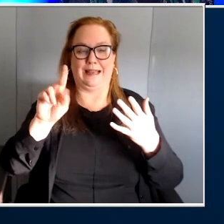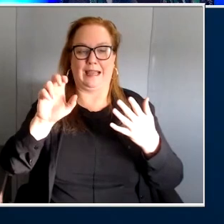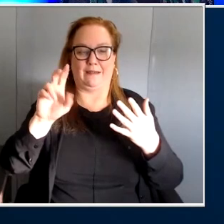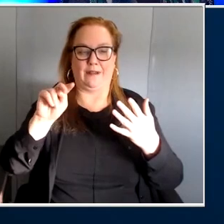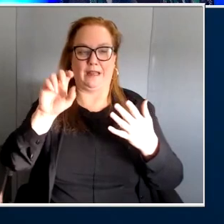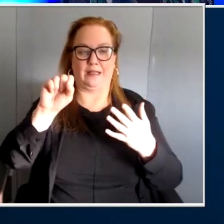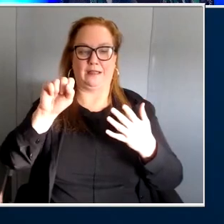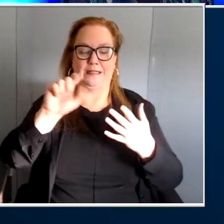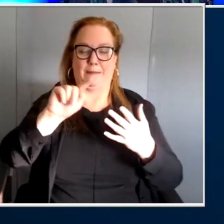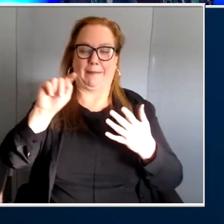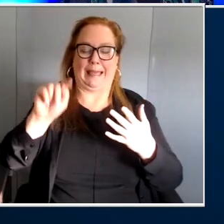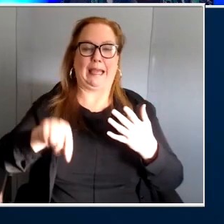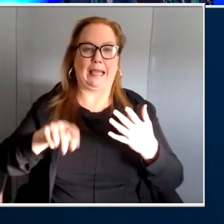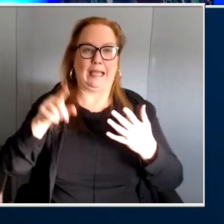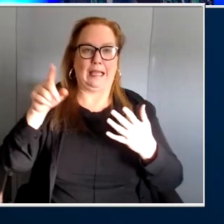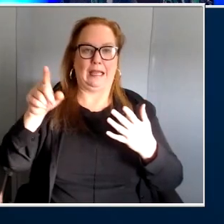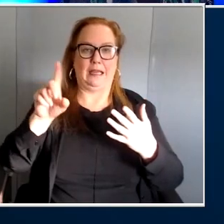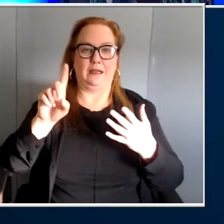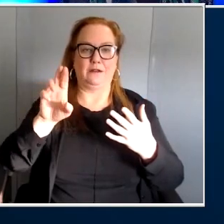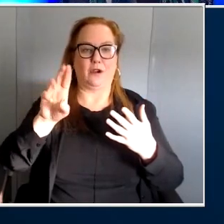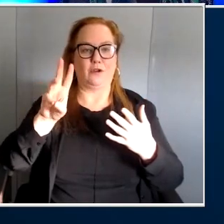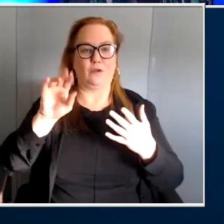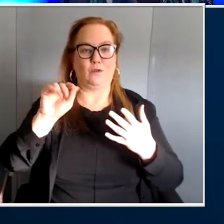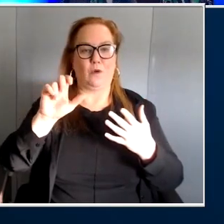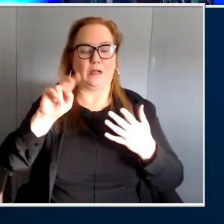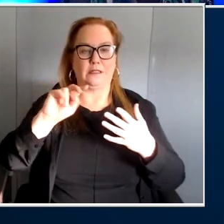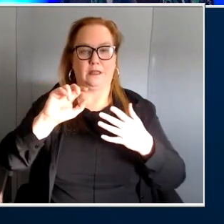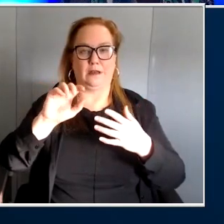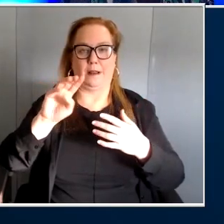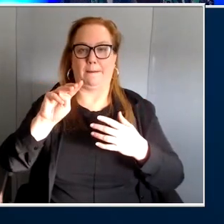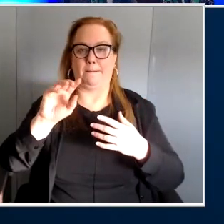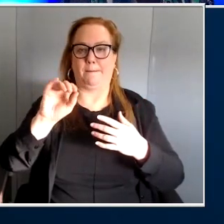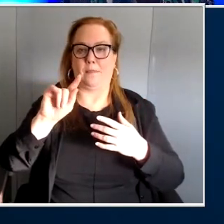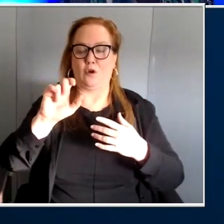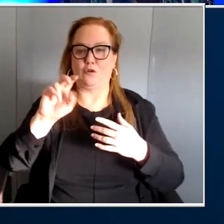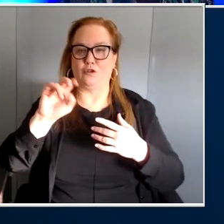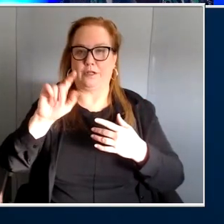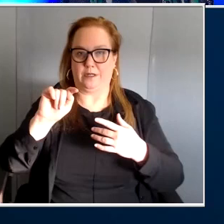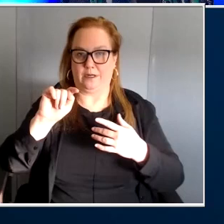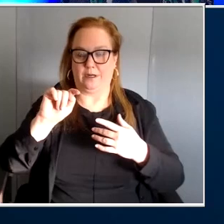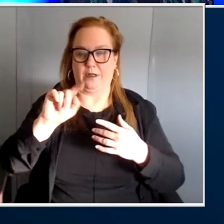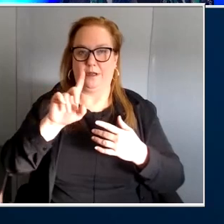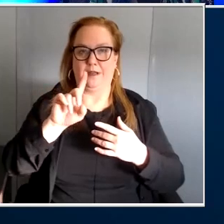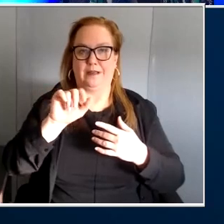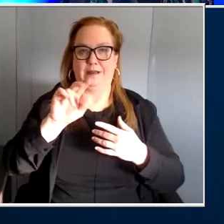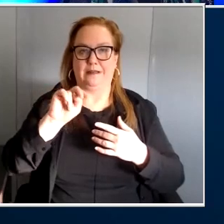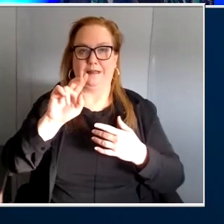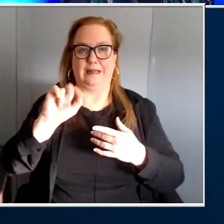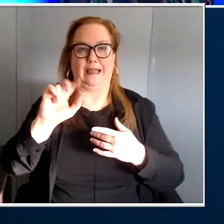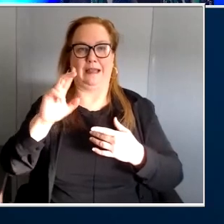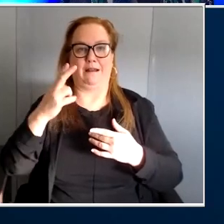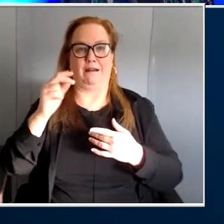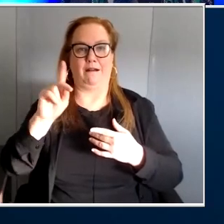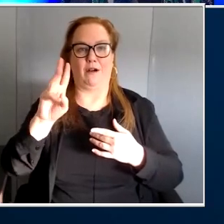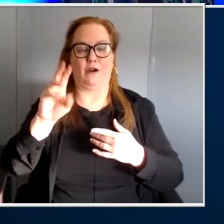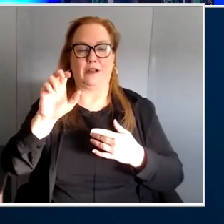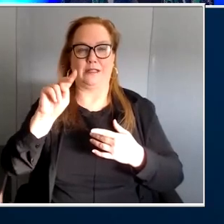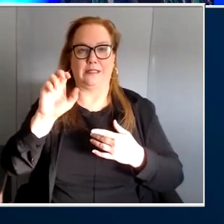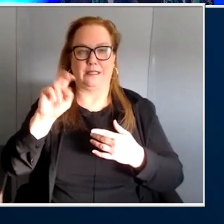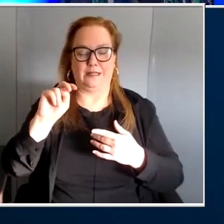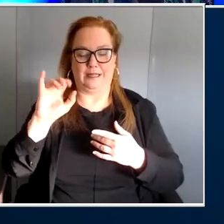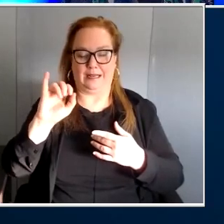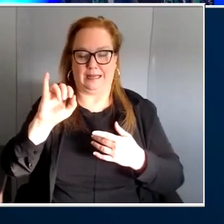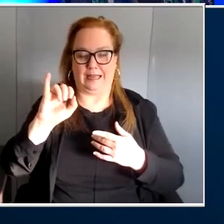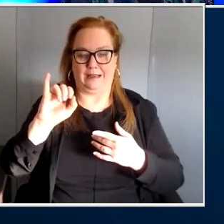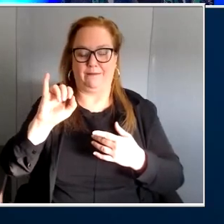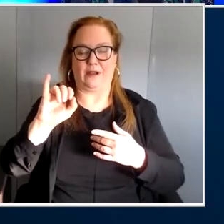Vale Health, Dr. Richard Watson, the co-founder of Motion, and our very own Dr. Dana Hawkinson, Infectious Disease Physician and Medical Director of Infection Prevention Control here